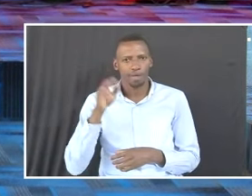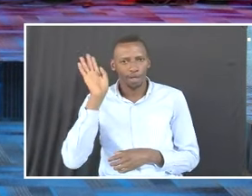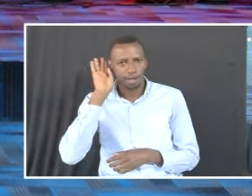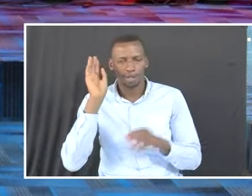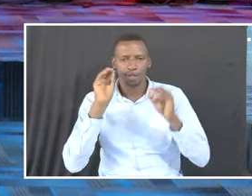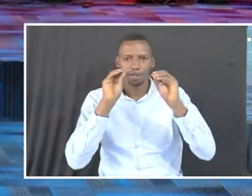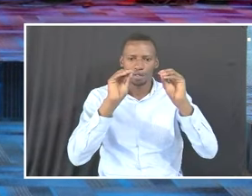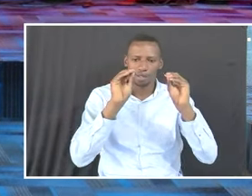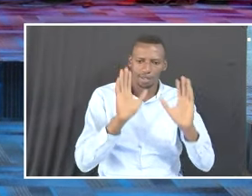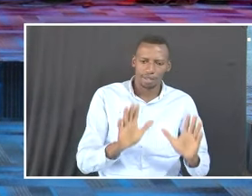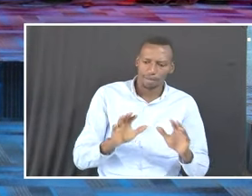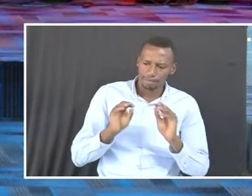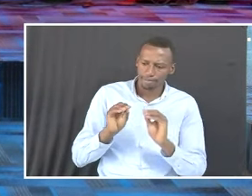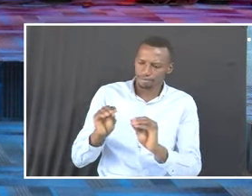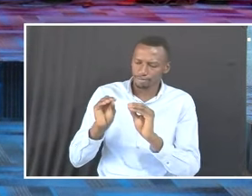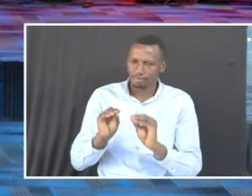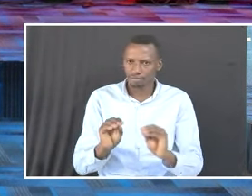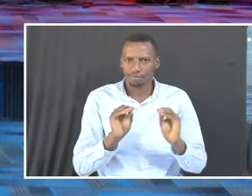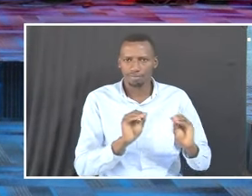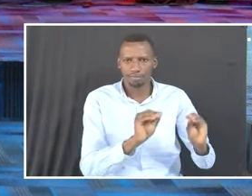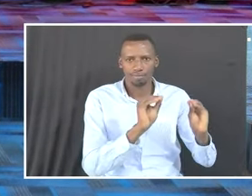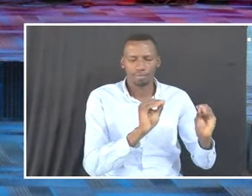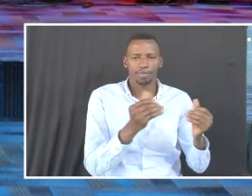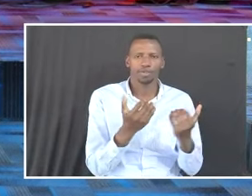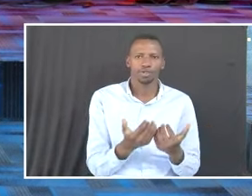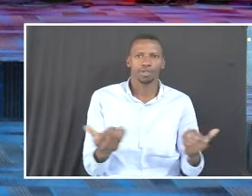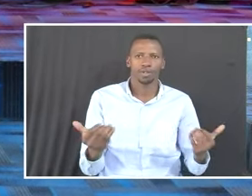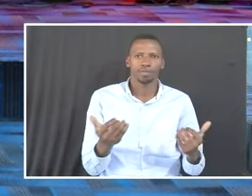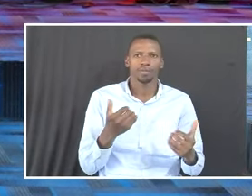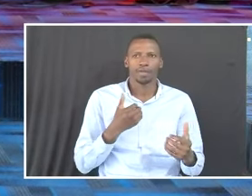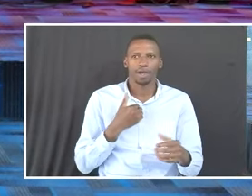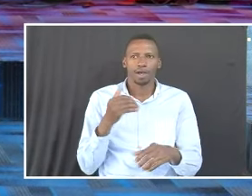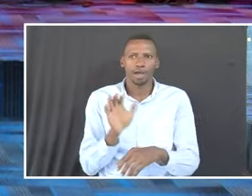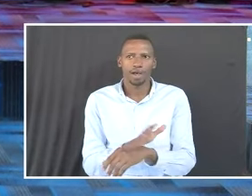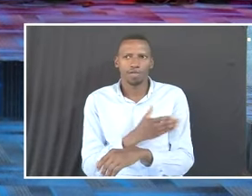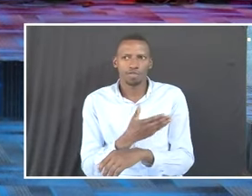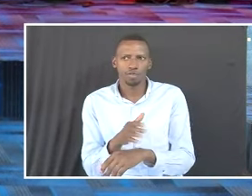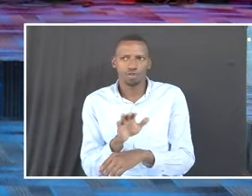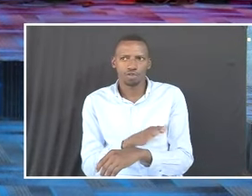teachers teaching our children. There is a song